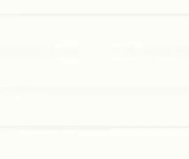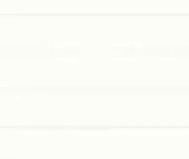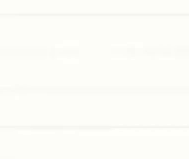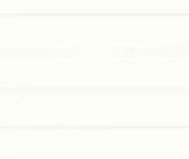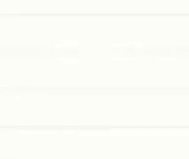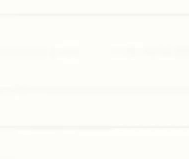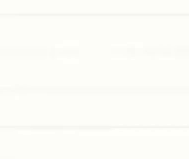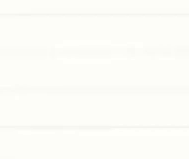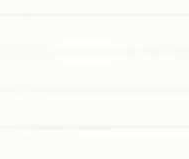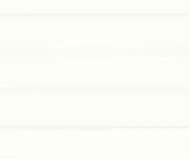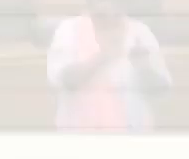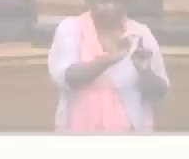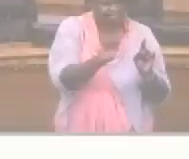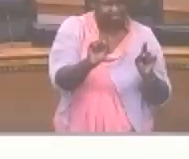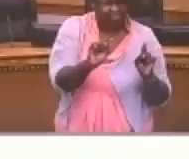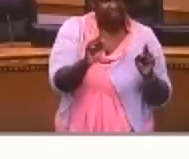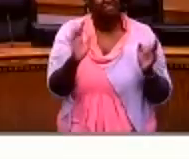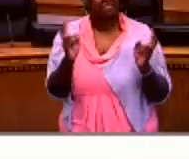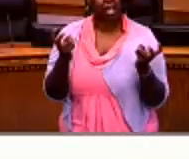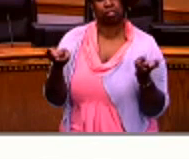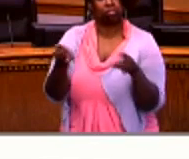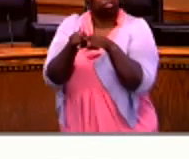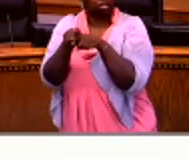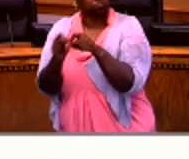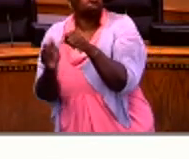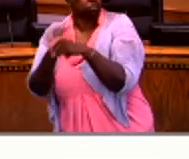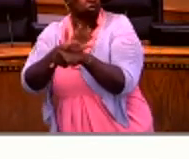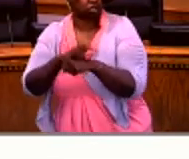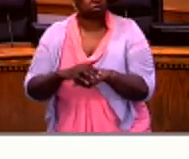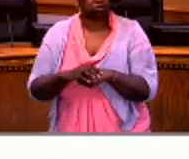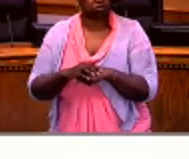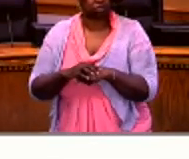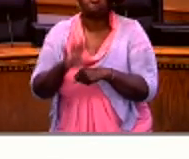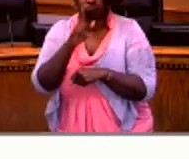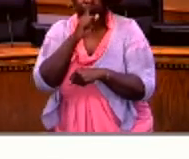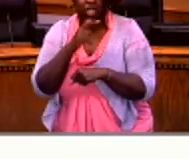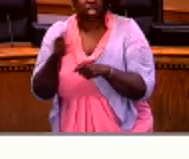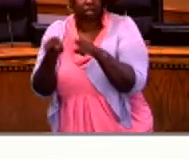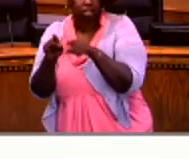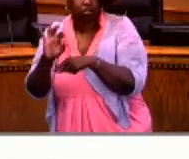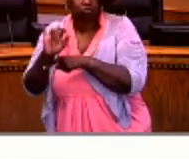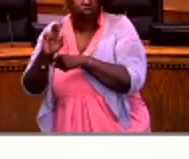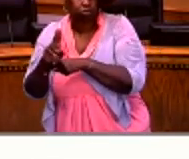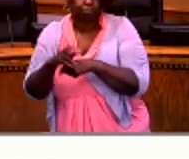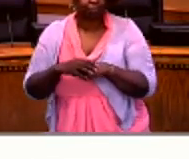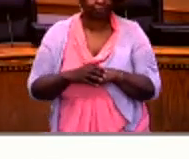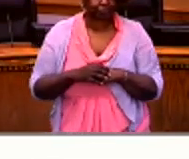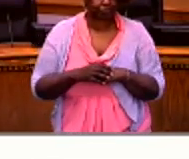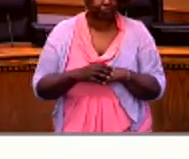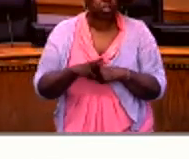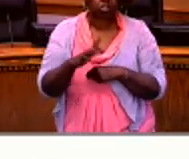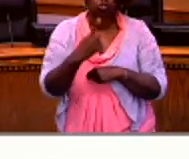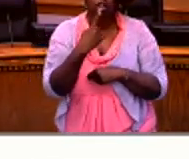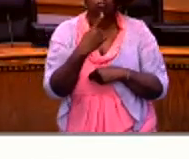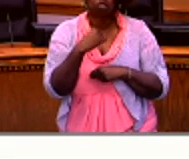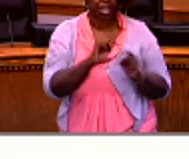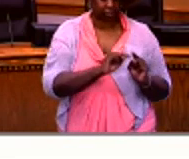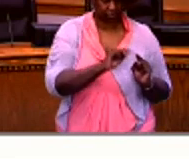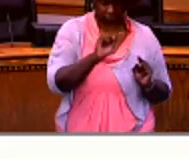or ILI surveillance. This is done every year. The red line represents this year's flu season.